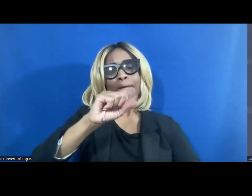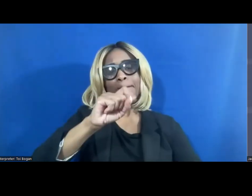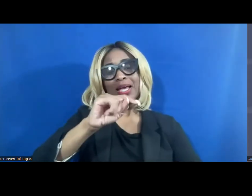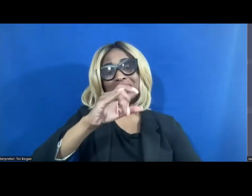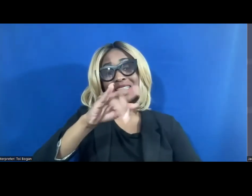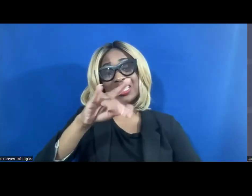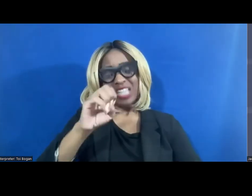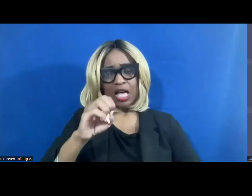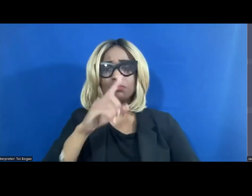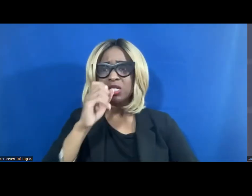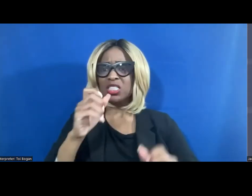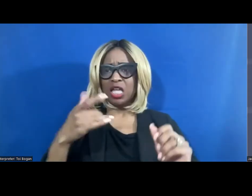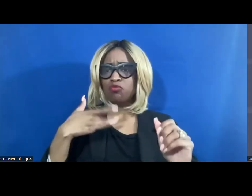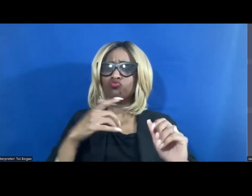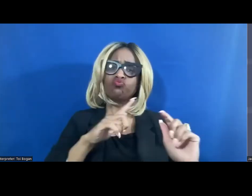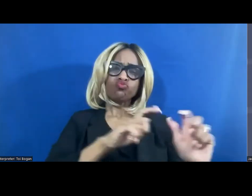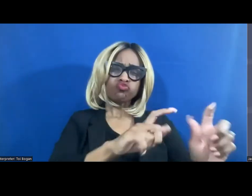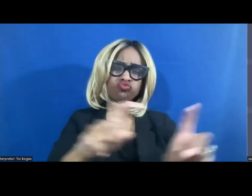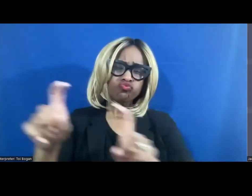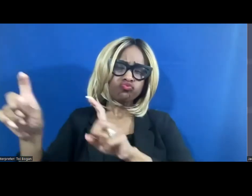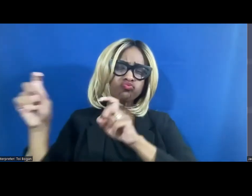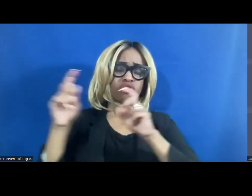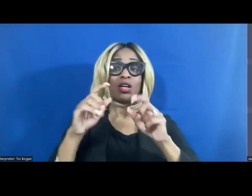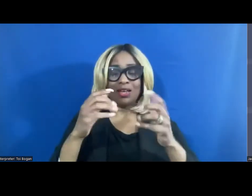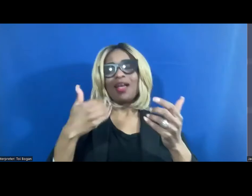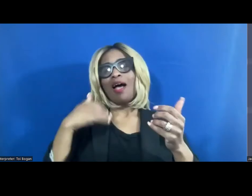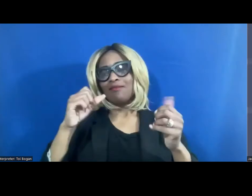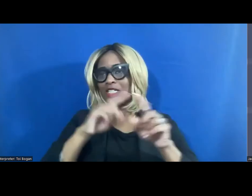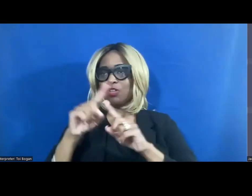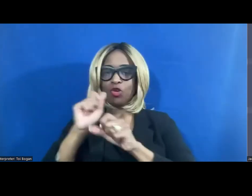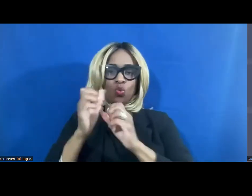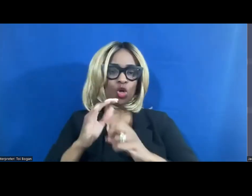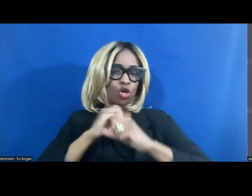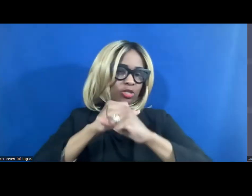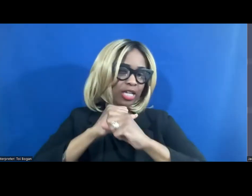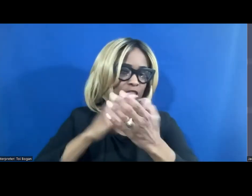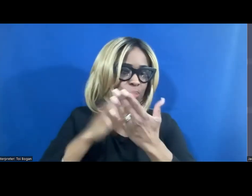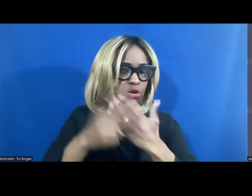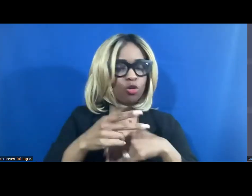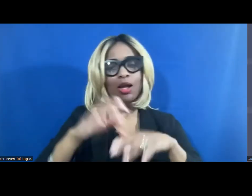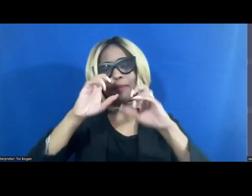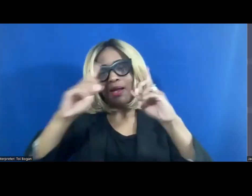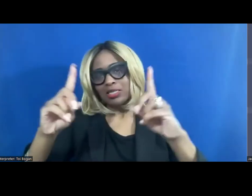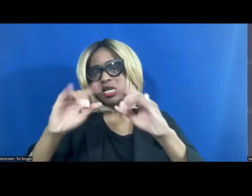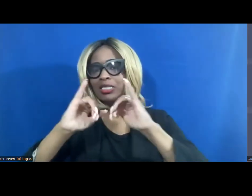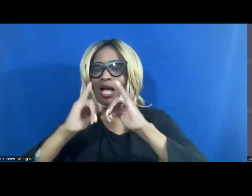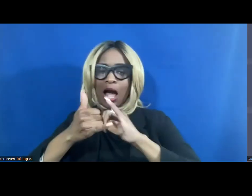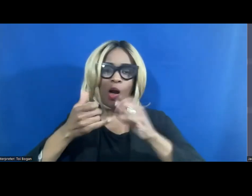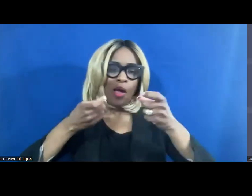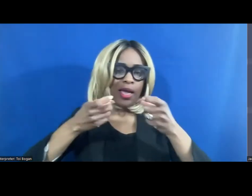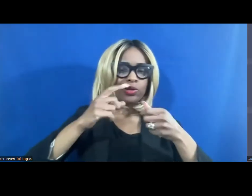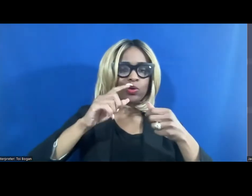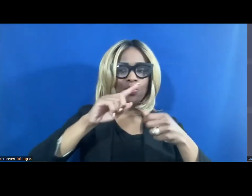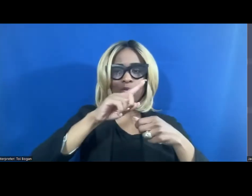those chemicals. And yes, there's a lot of different worker protection programs and education and ways to handle those products. But